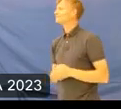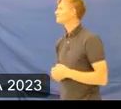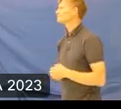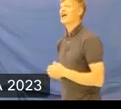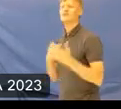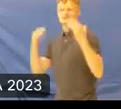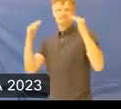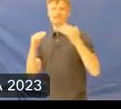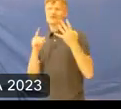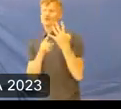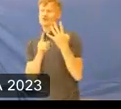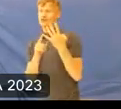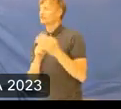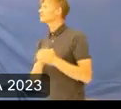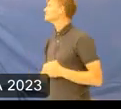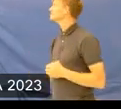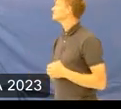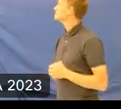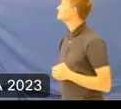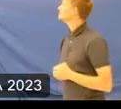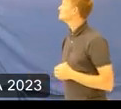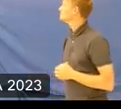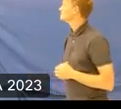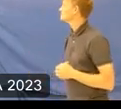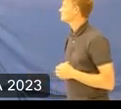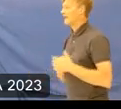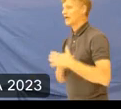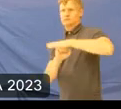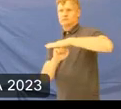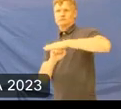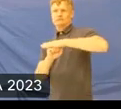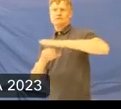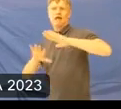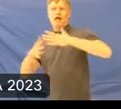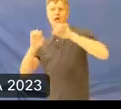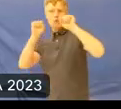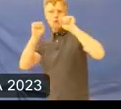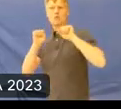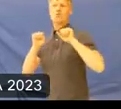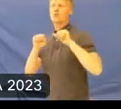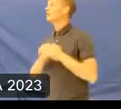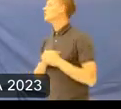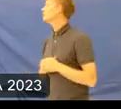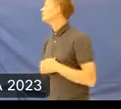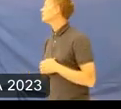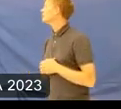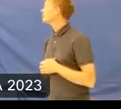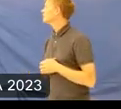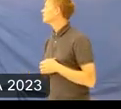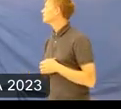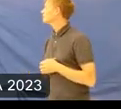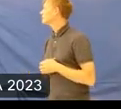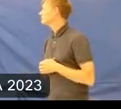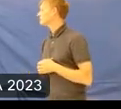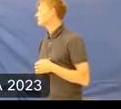engineer might come up with is he might, this is a bit like sort of throw, the idea is to sort of just cause